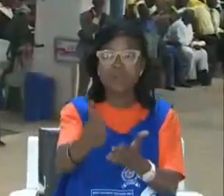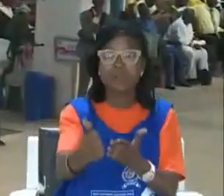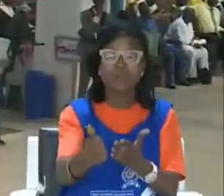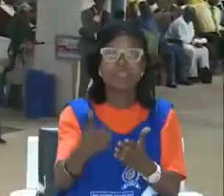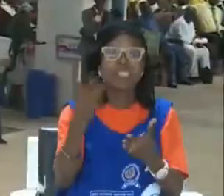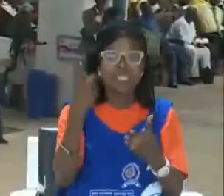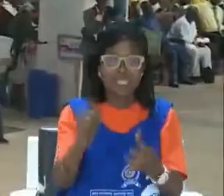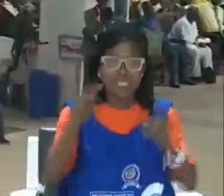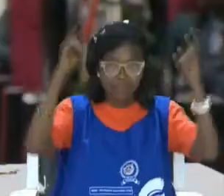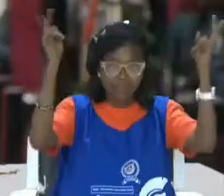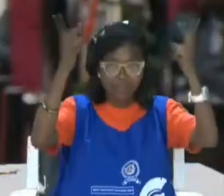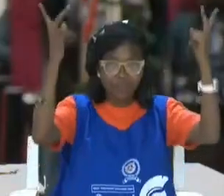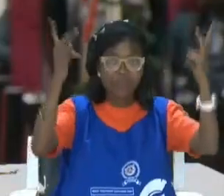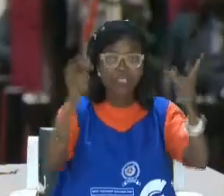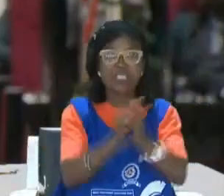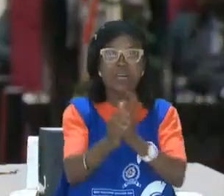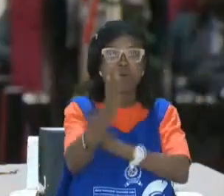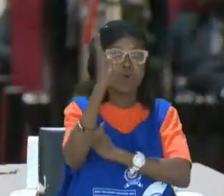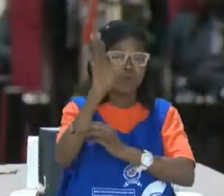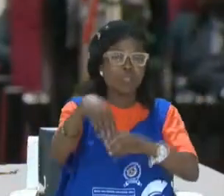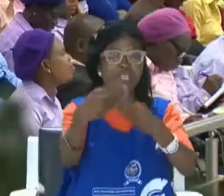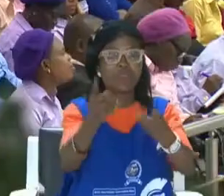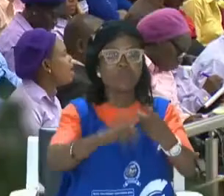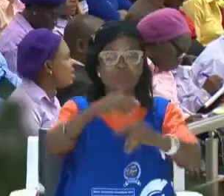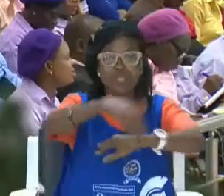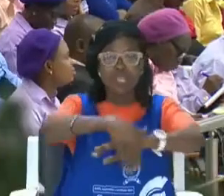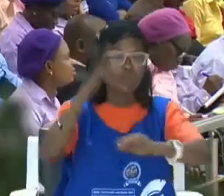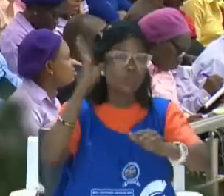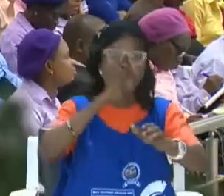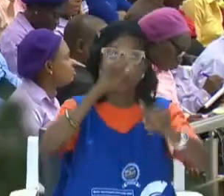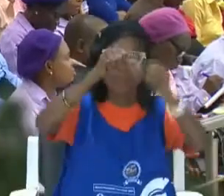The victory that God will give tonight will be permanent.